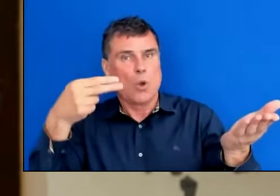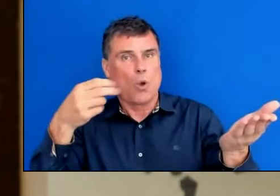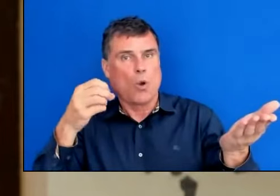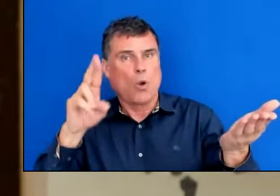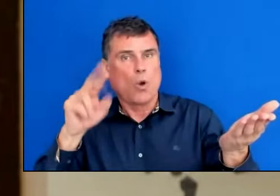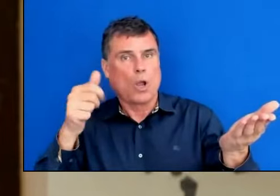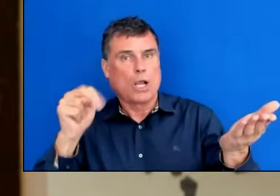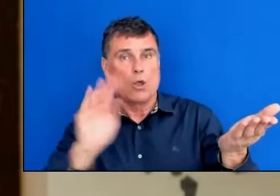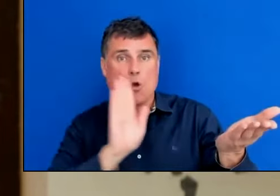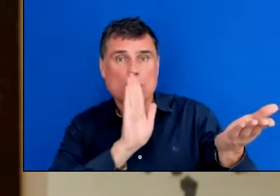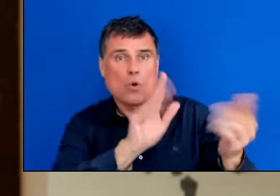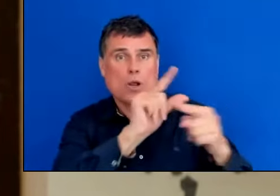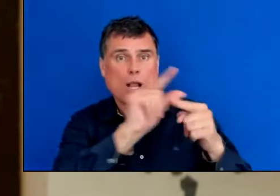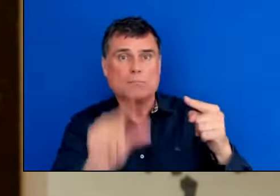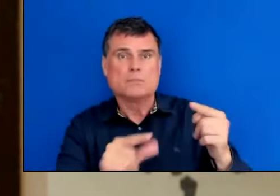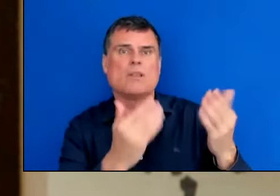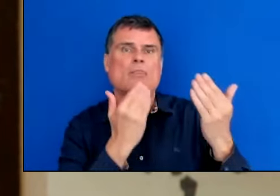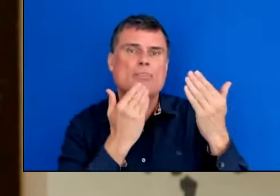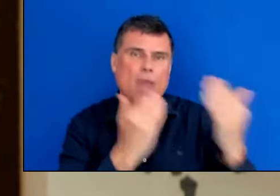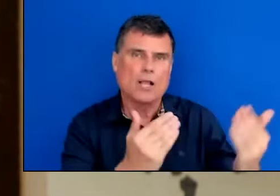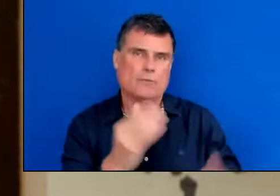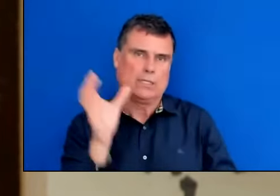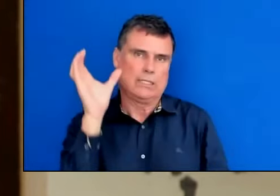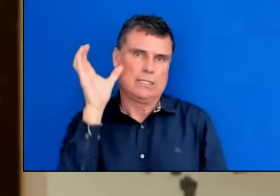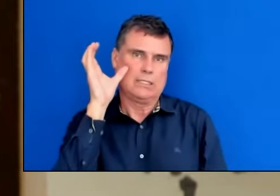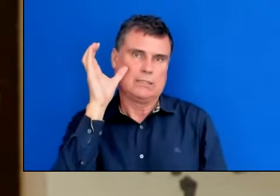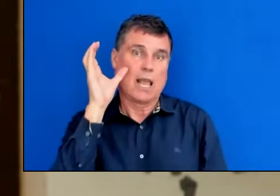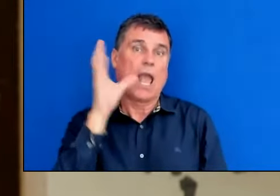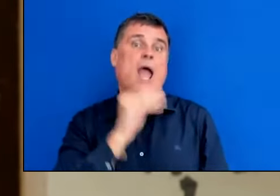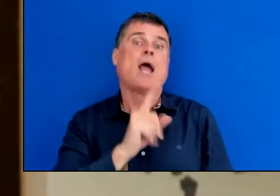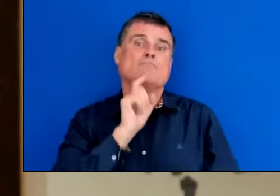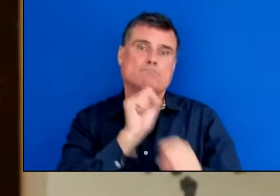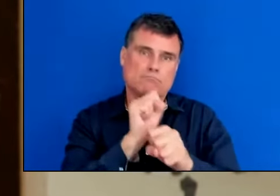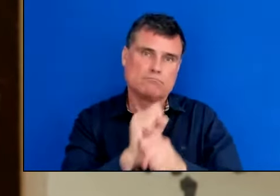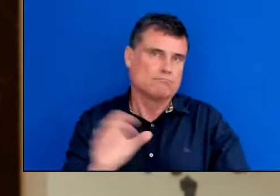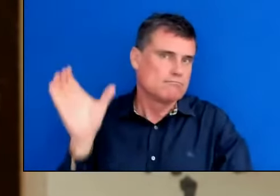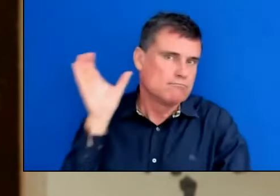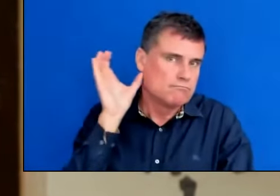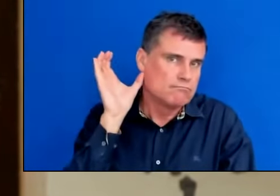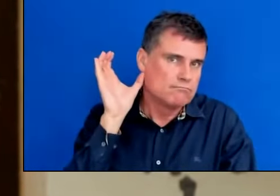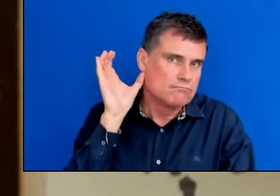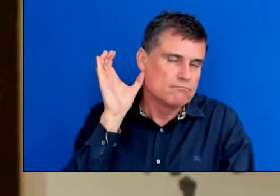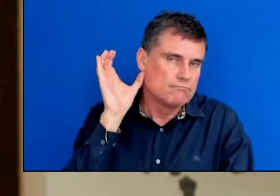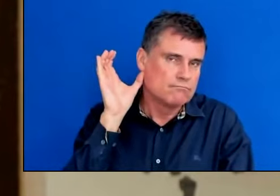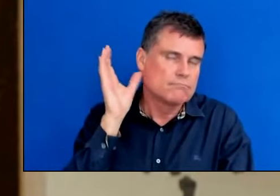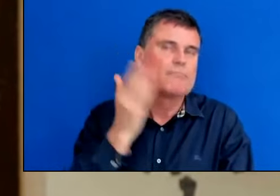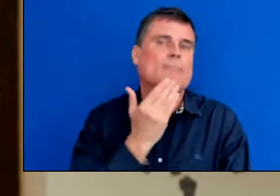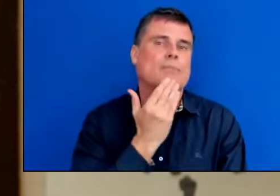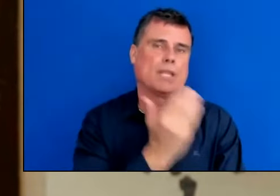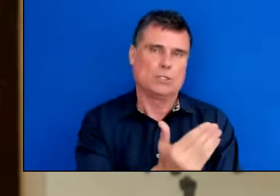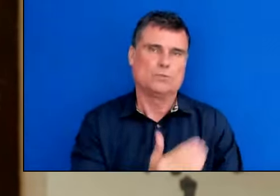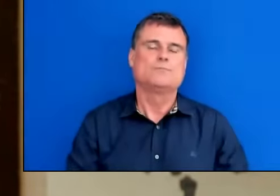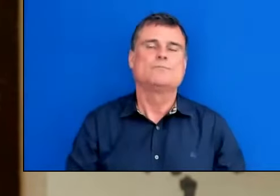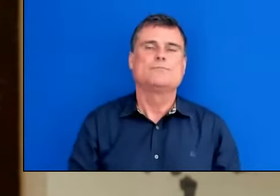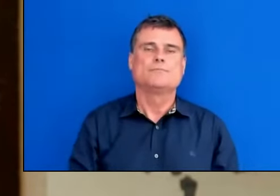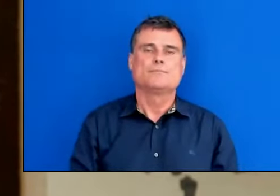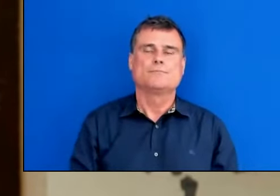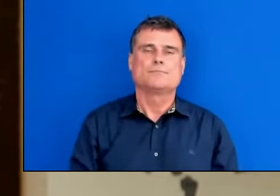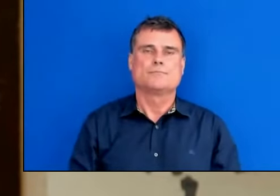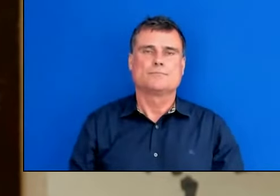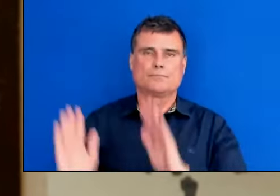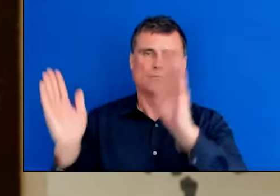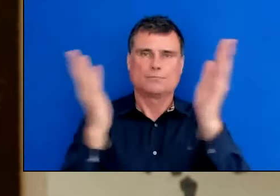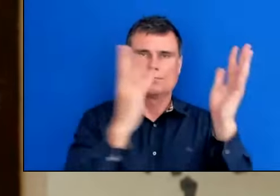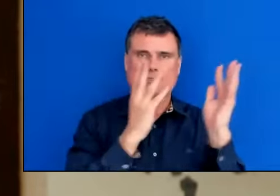listening and hearing so that this day could happen. So thank you very much.